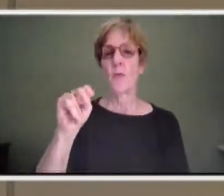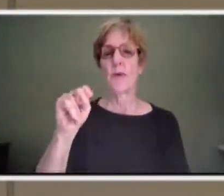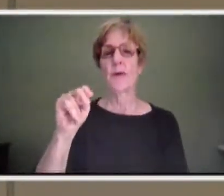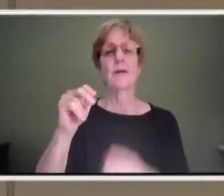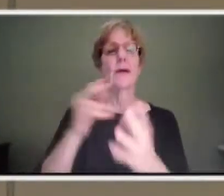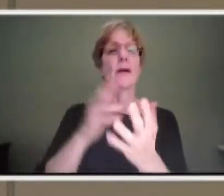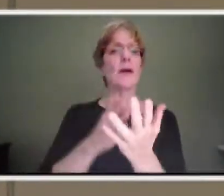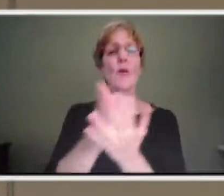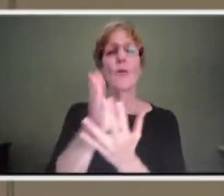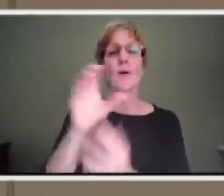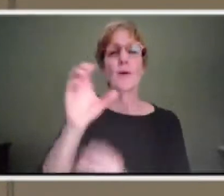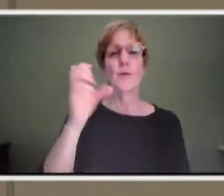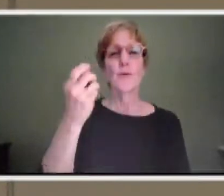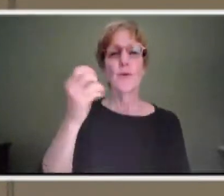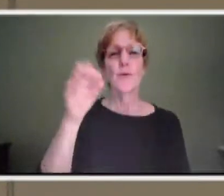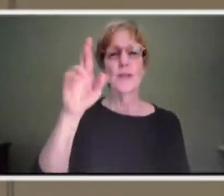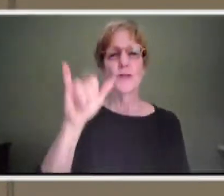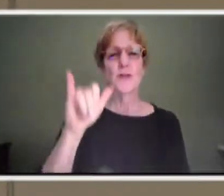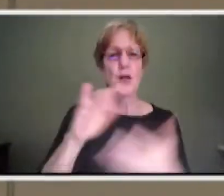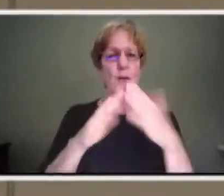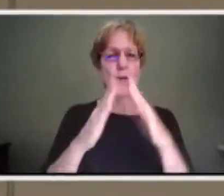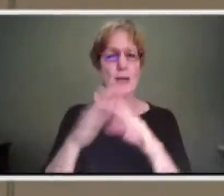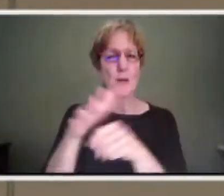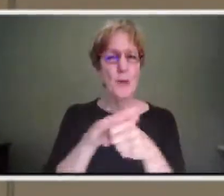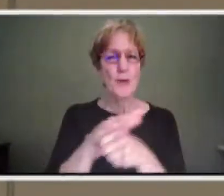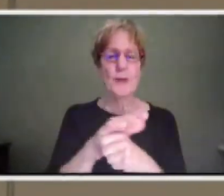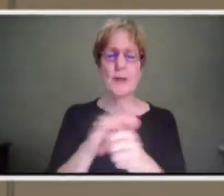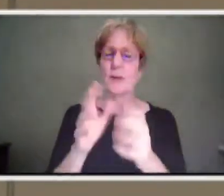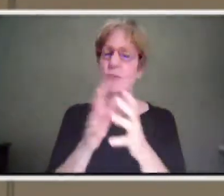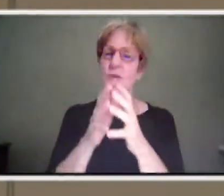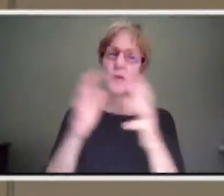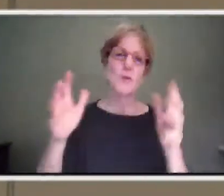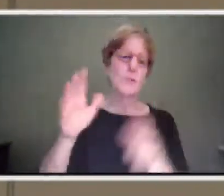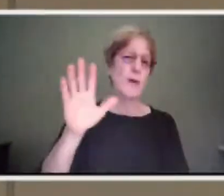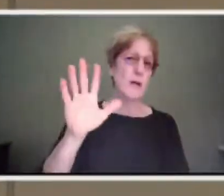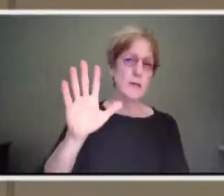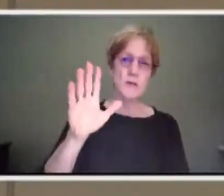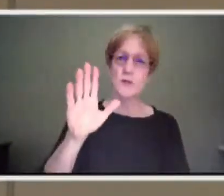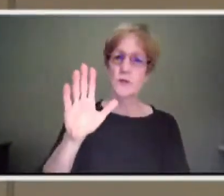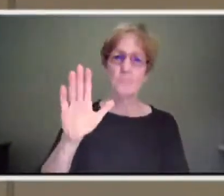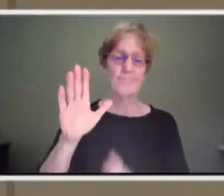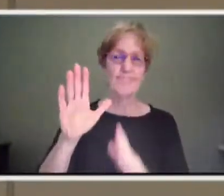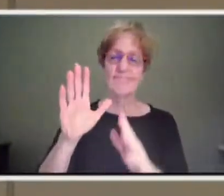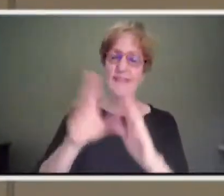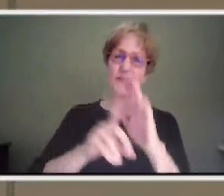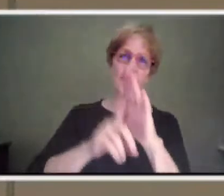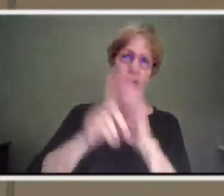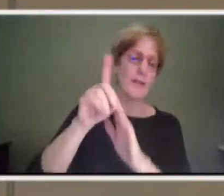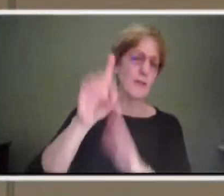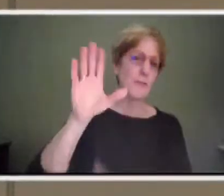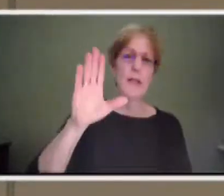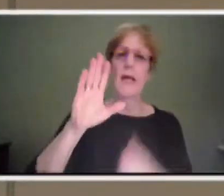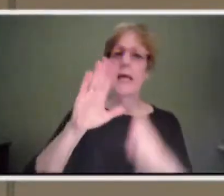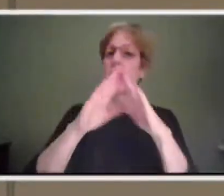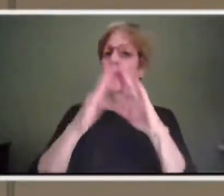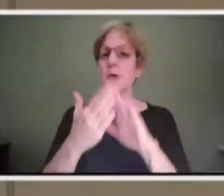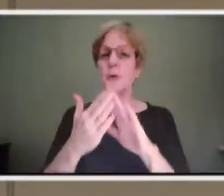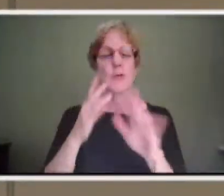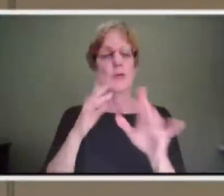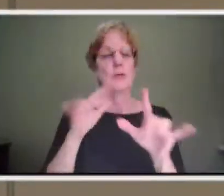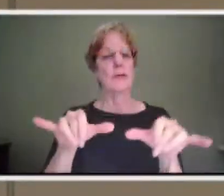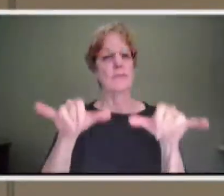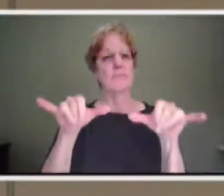for that. It was too intense of a development. The community never wavered from